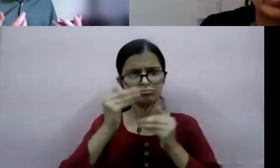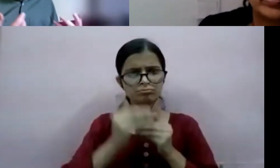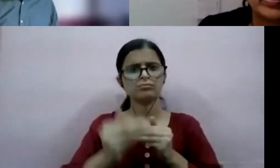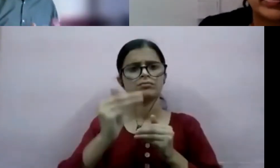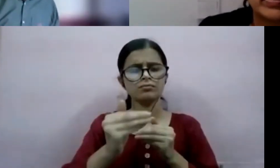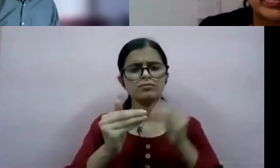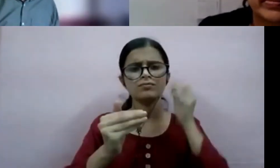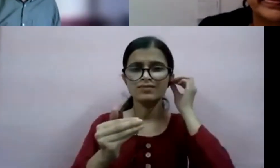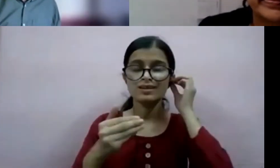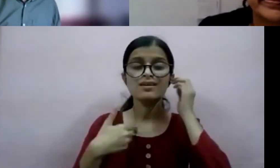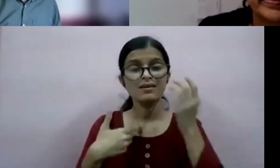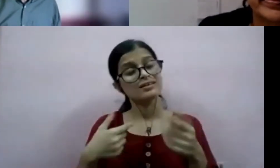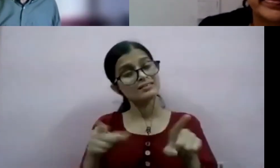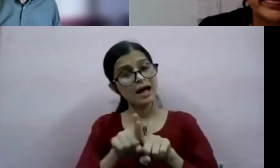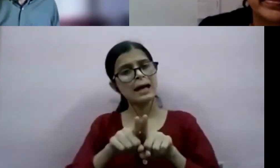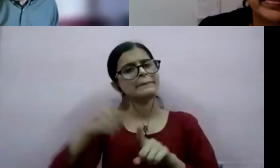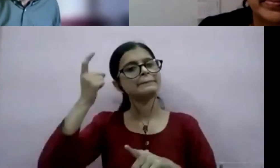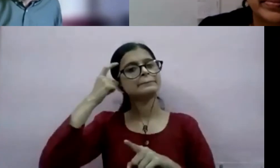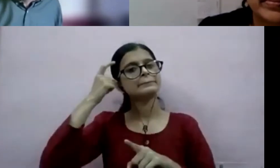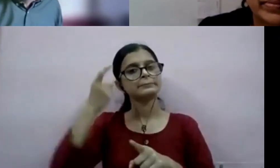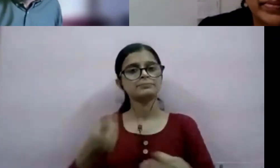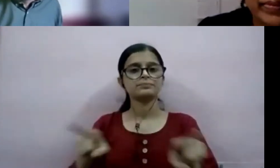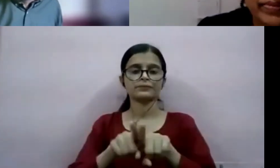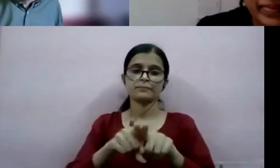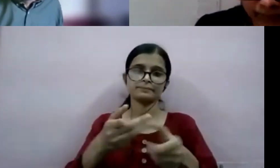is what I substantiate my claims on.